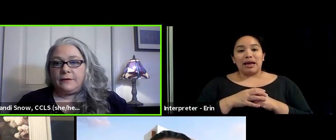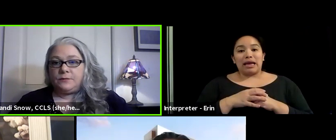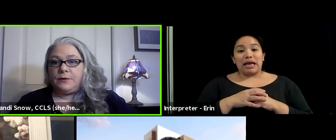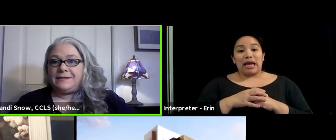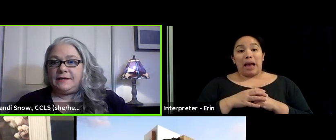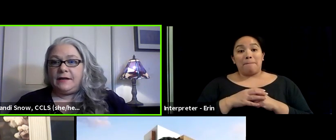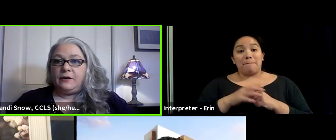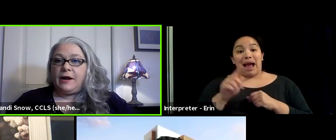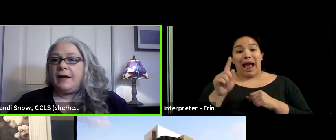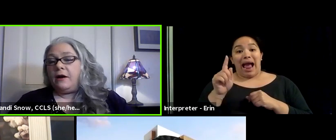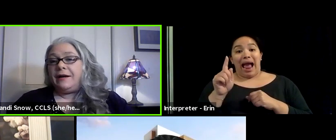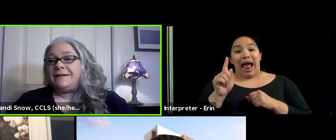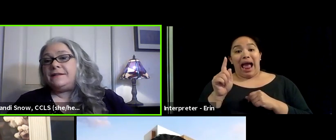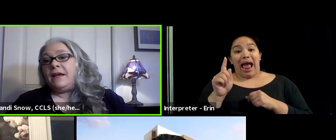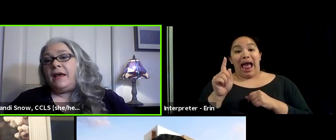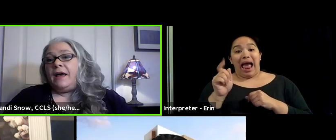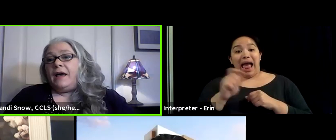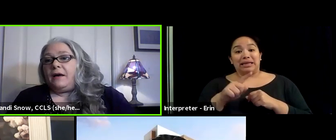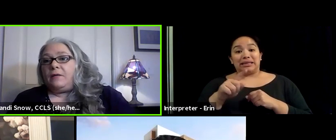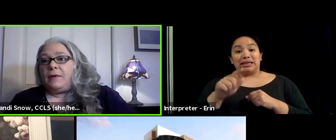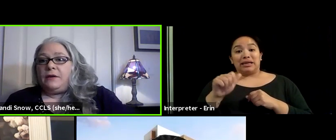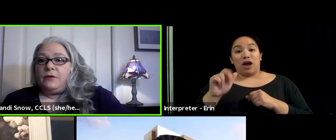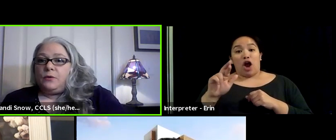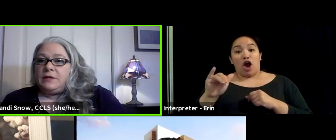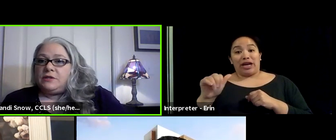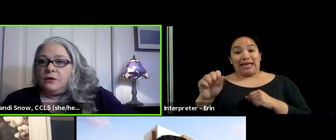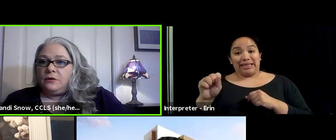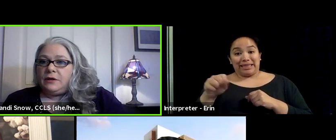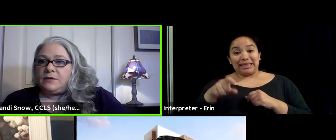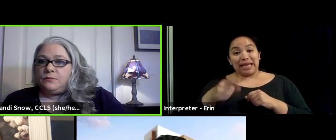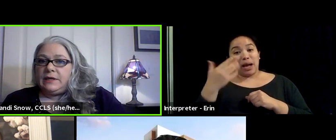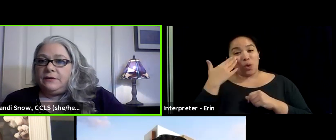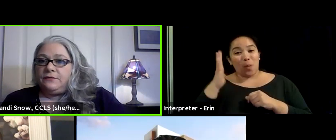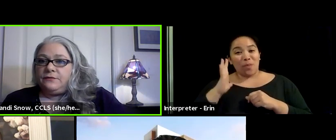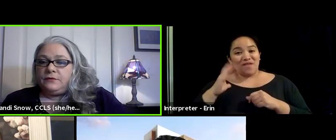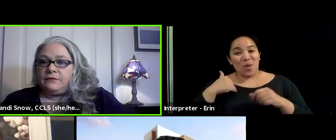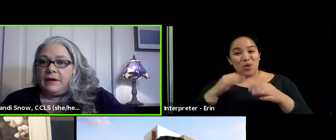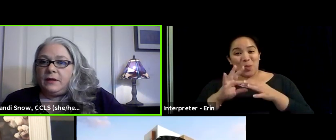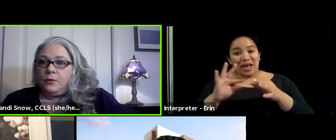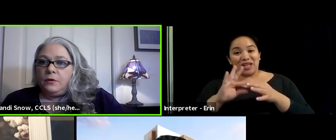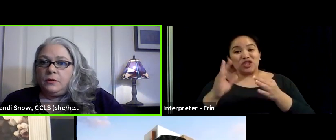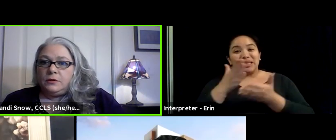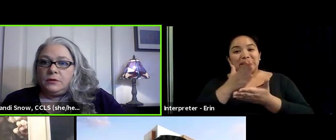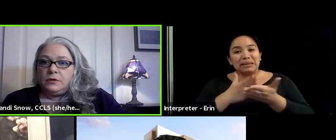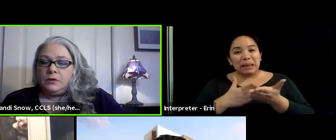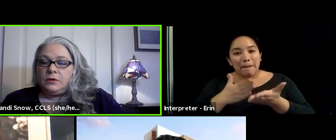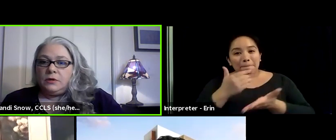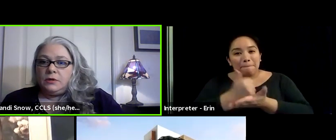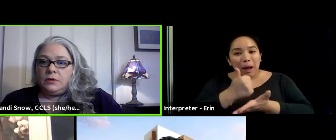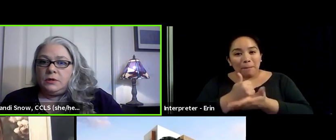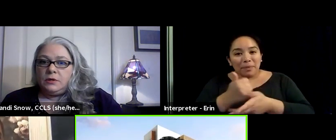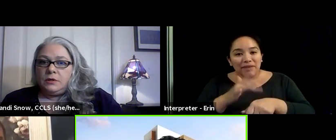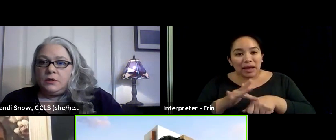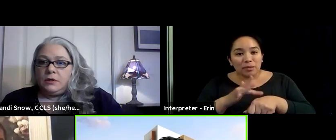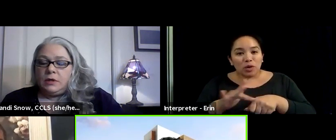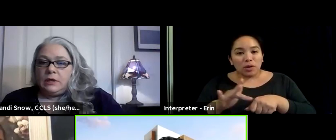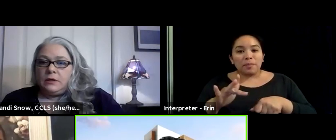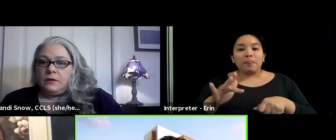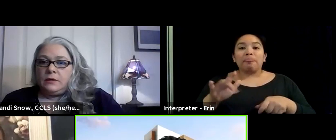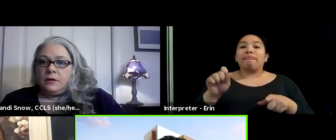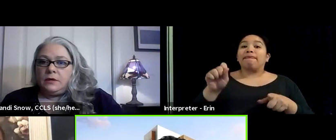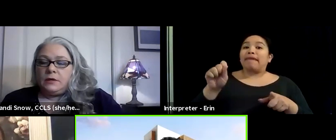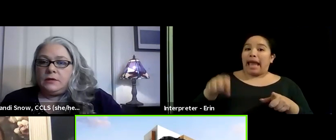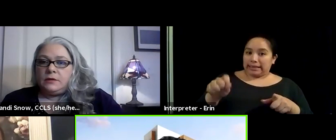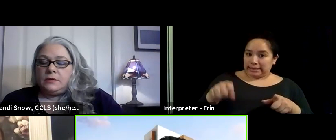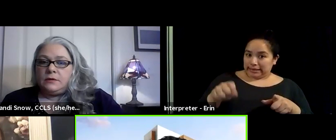to Council President Arias, I know you mentioned earlier some relief available. Yeah,